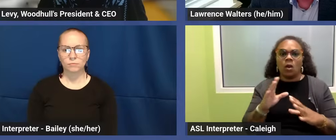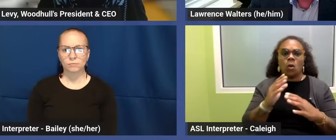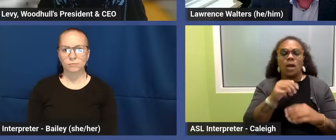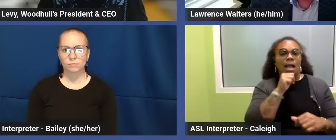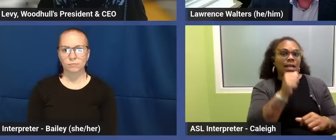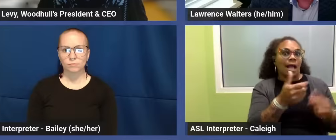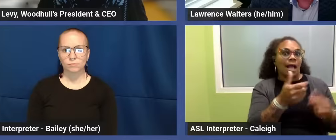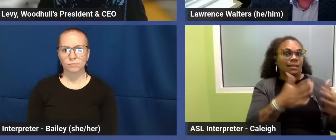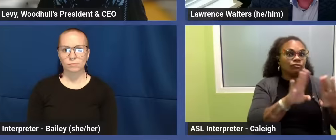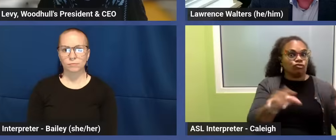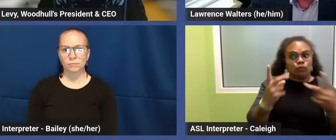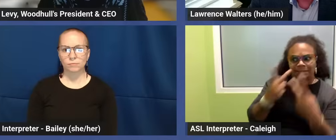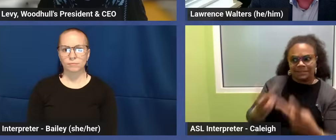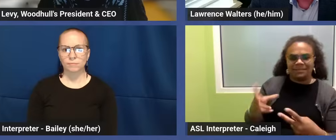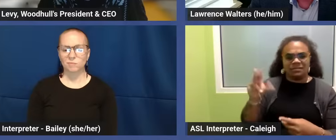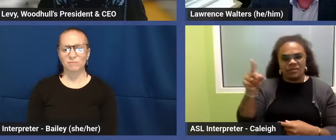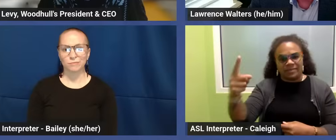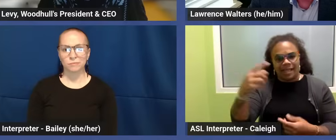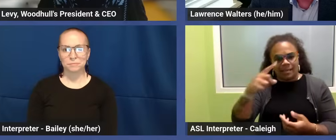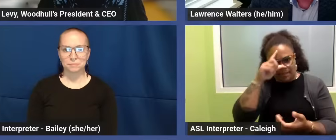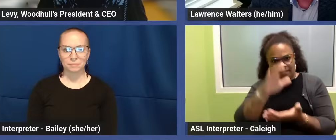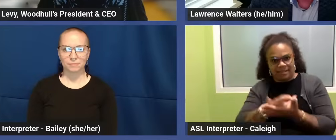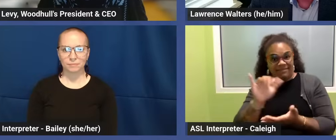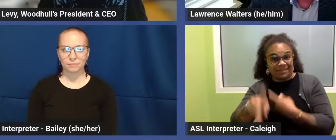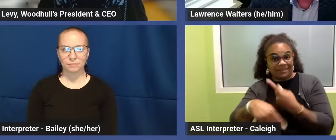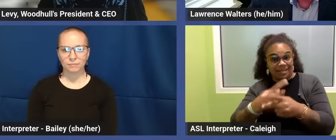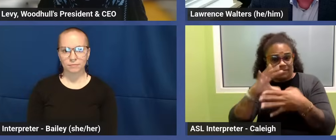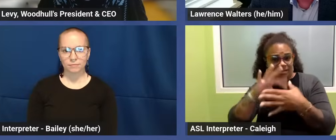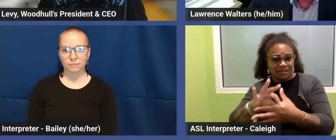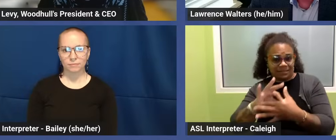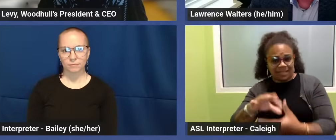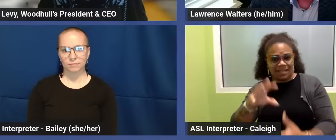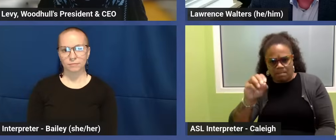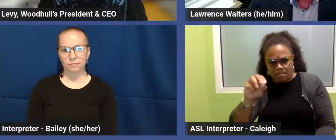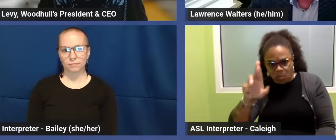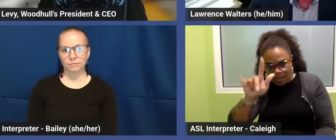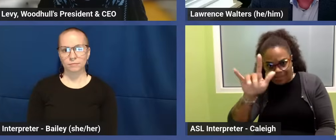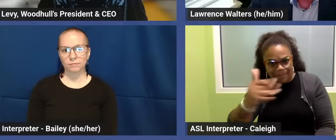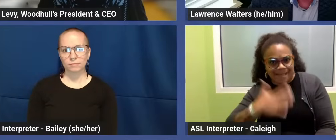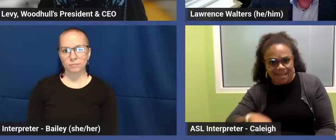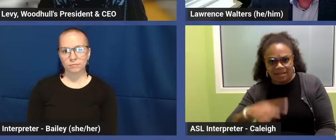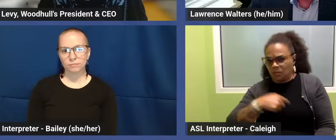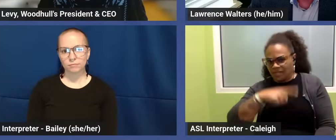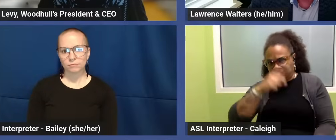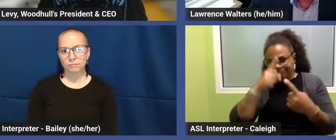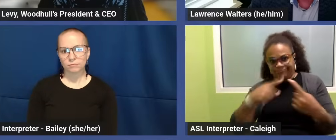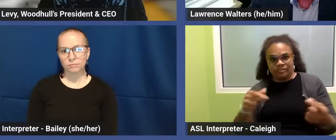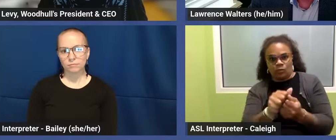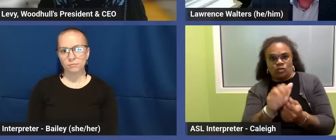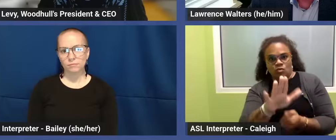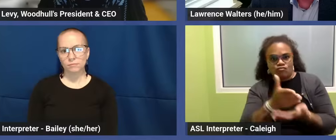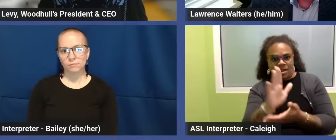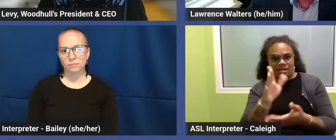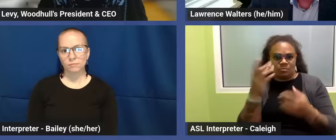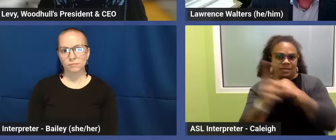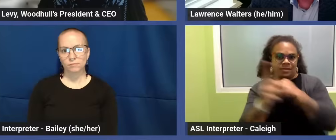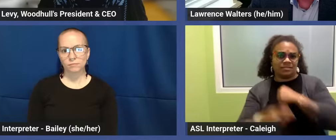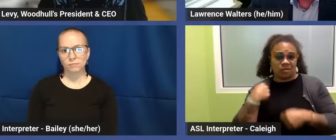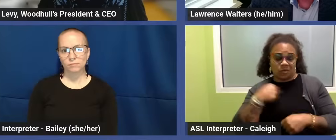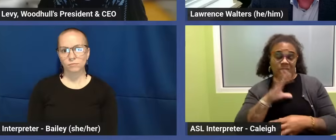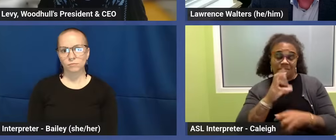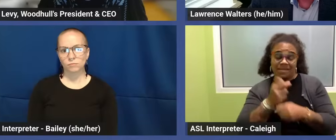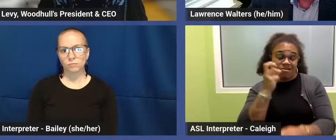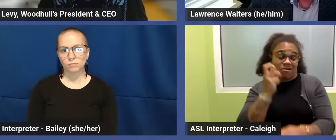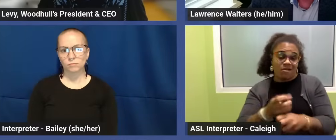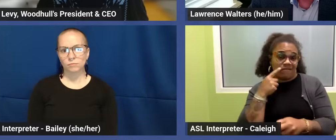minors. We think it's morally bad, and we don't agree with your right to publish it. And so we're going to make it as hard as possible for you to try to